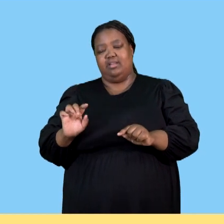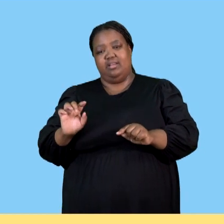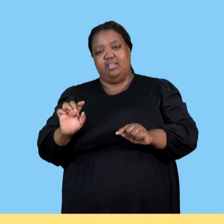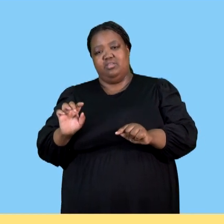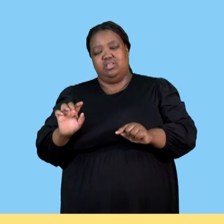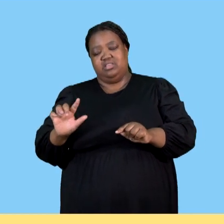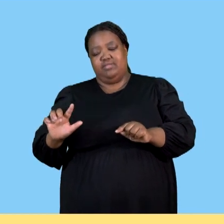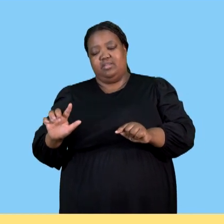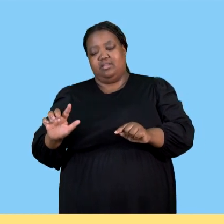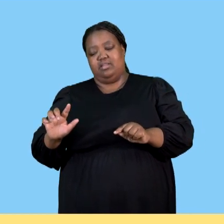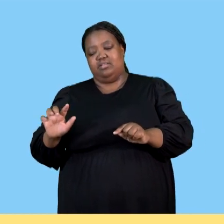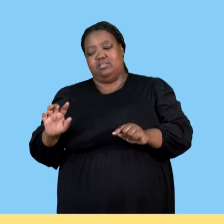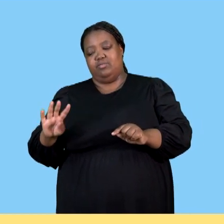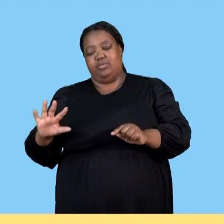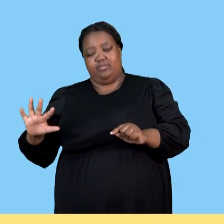39,745.